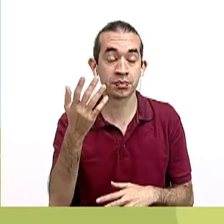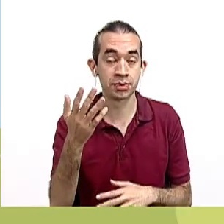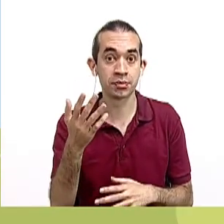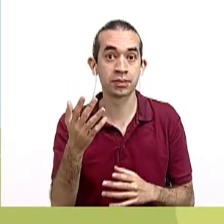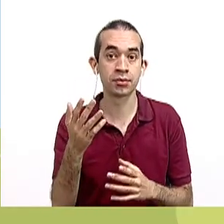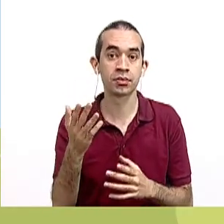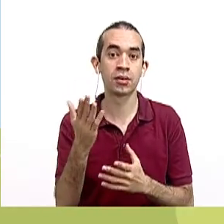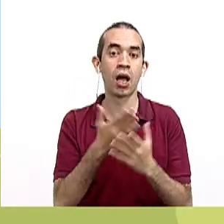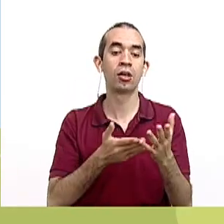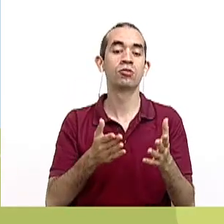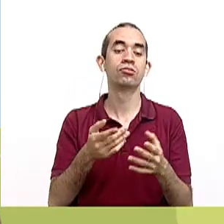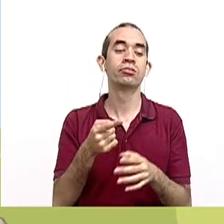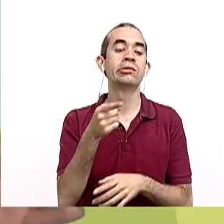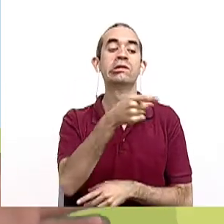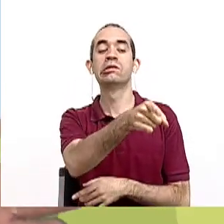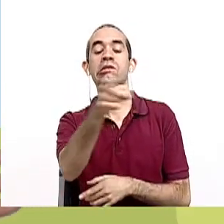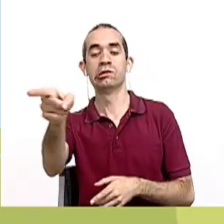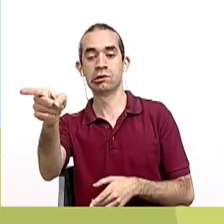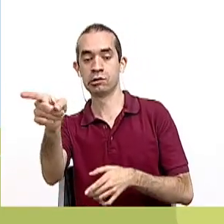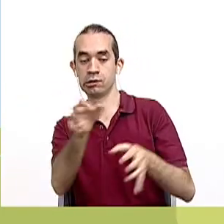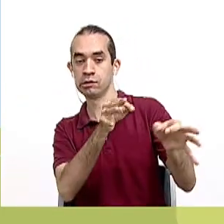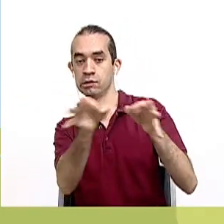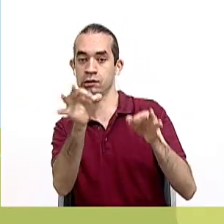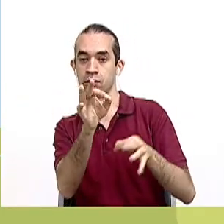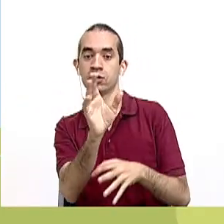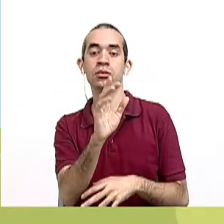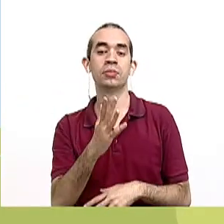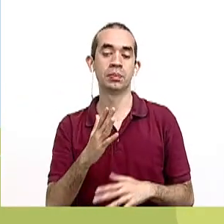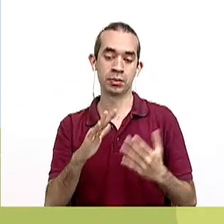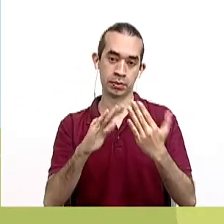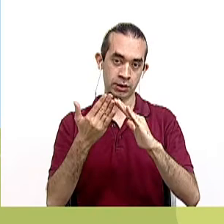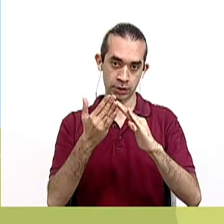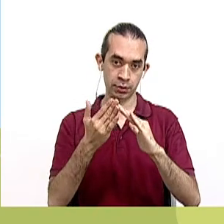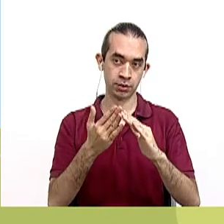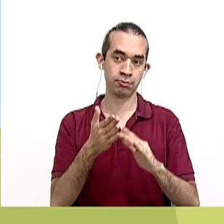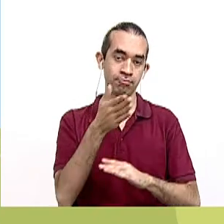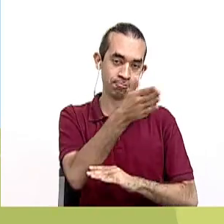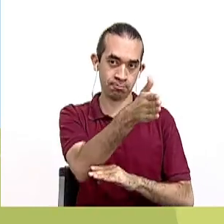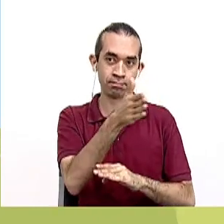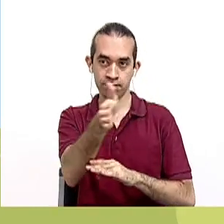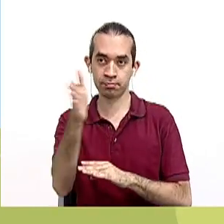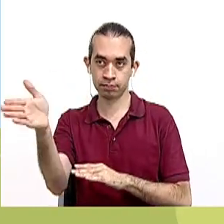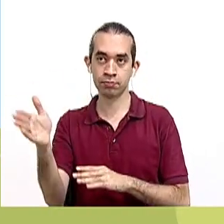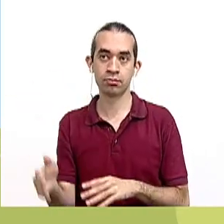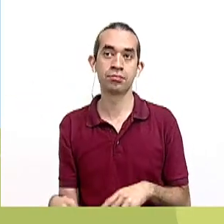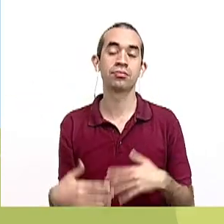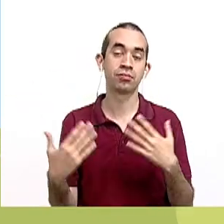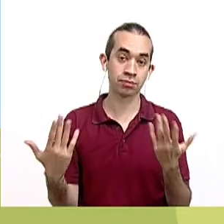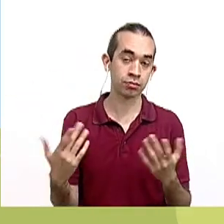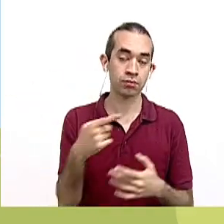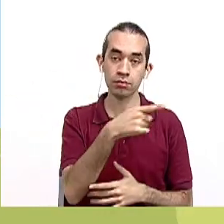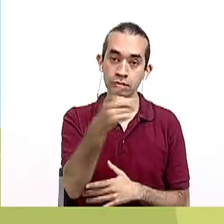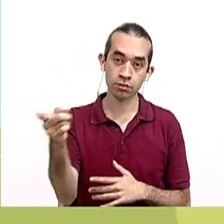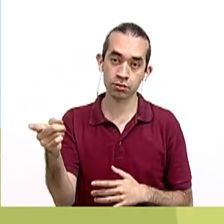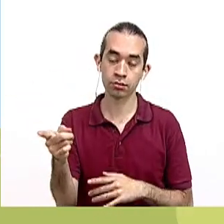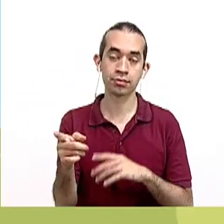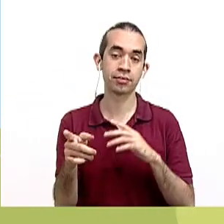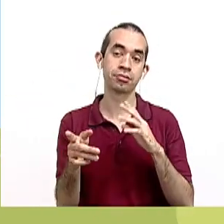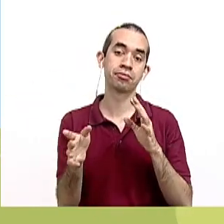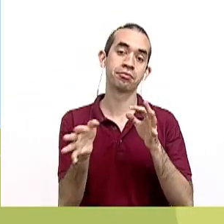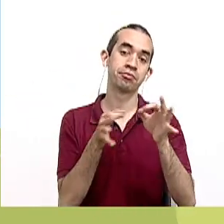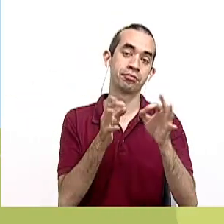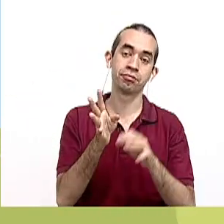some directions to get to different places in our town. Okay? So you are going to talk